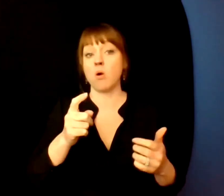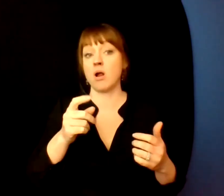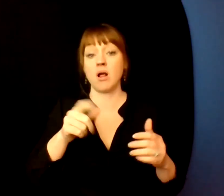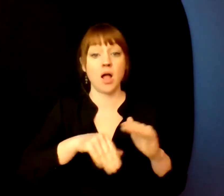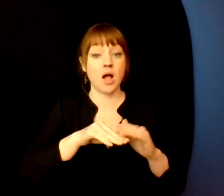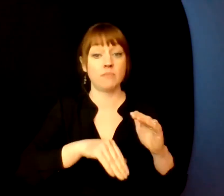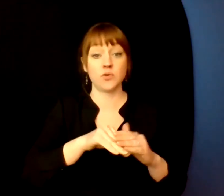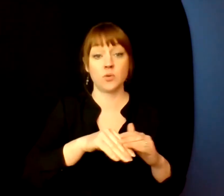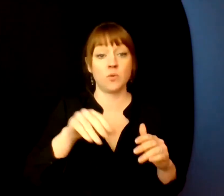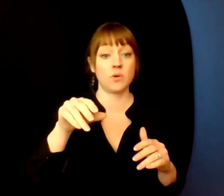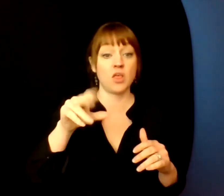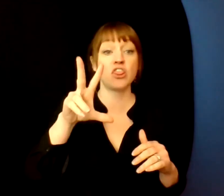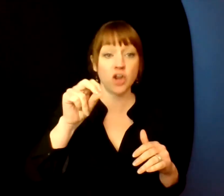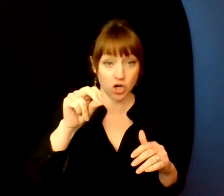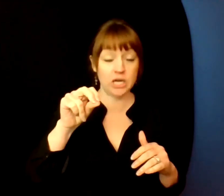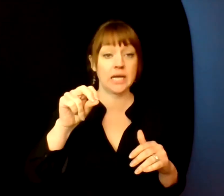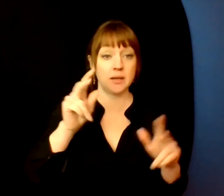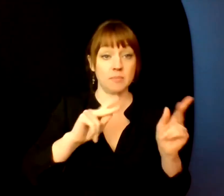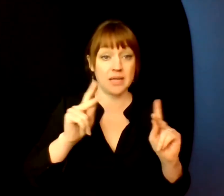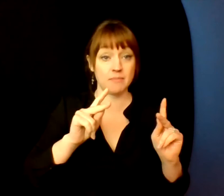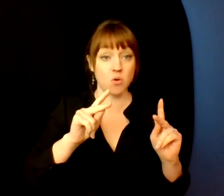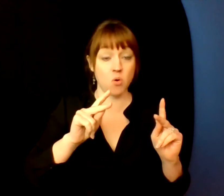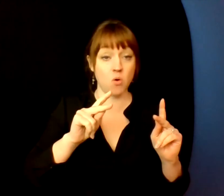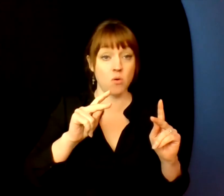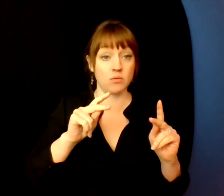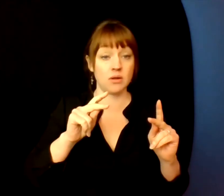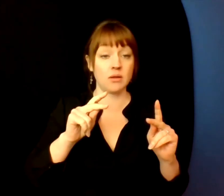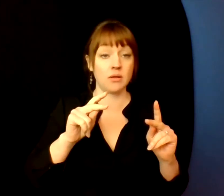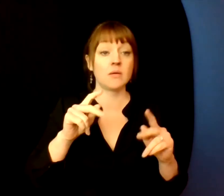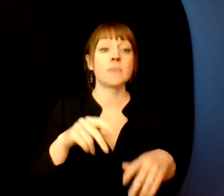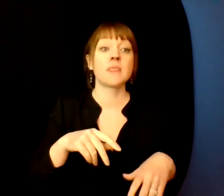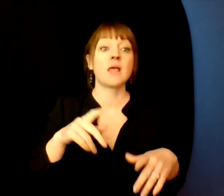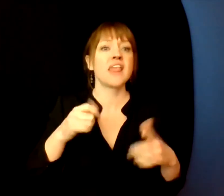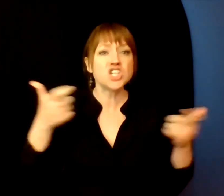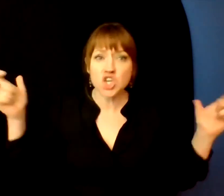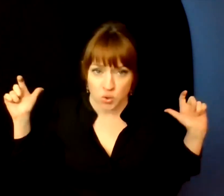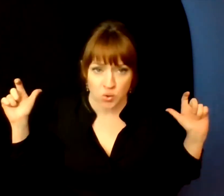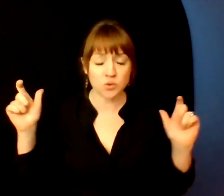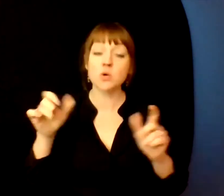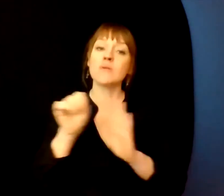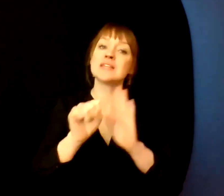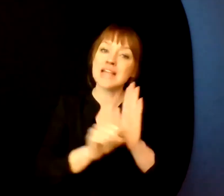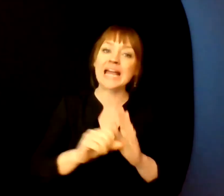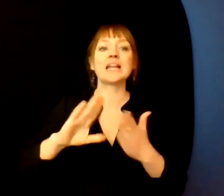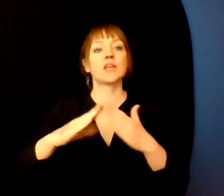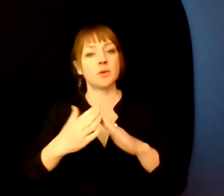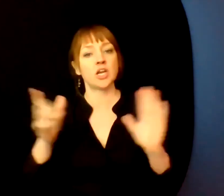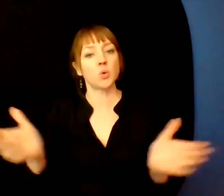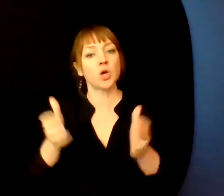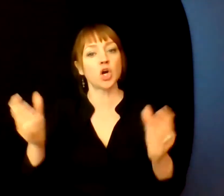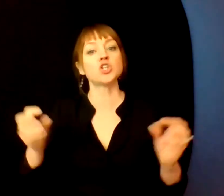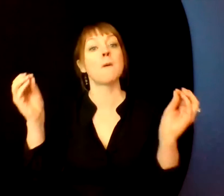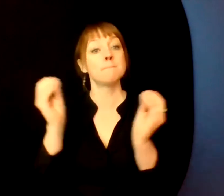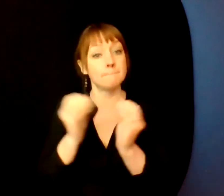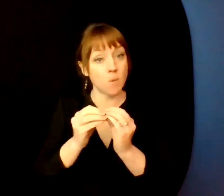for us. So what we really need to do as a state and within communities is encourage some more practitioners